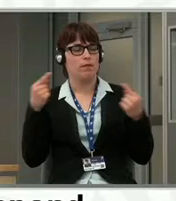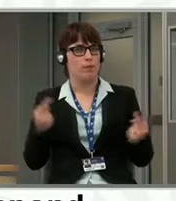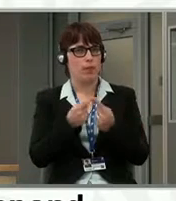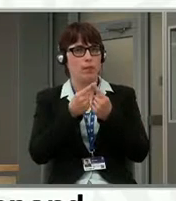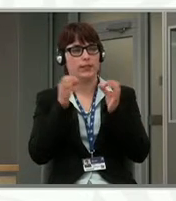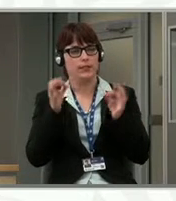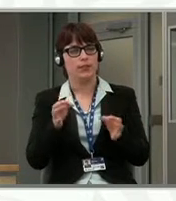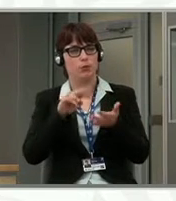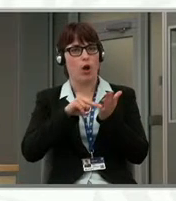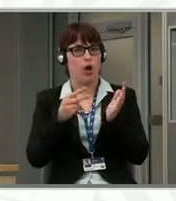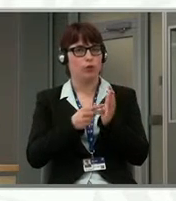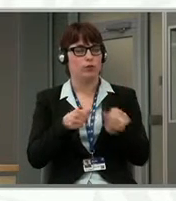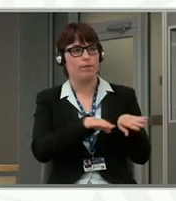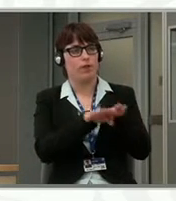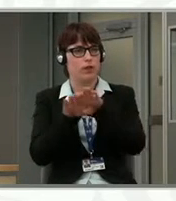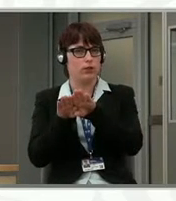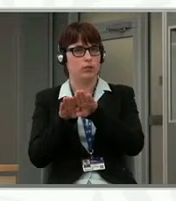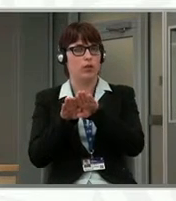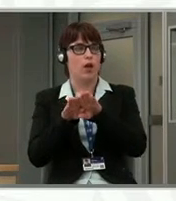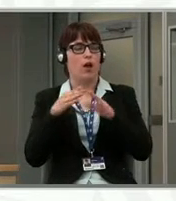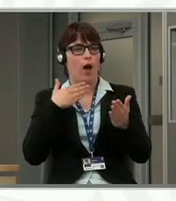We need an effective tools